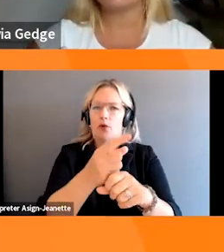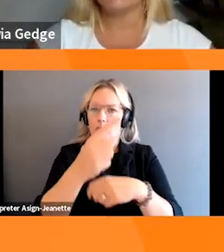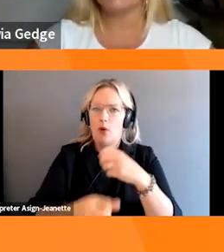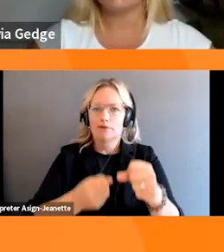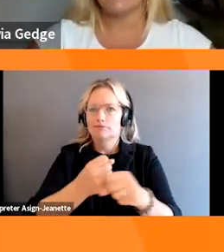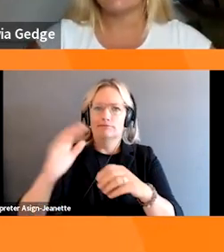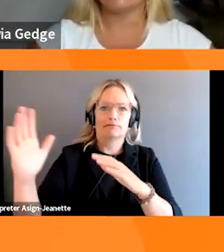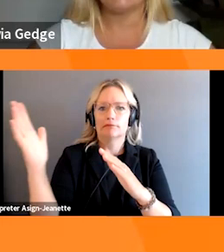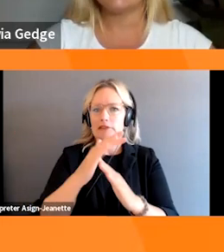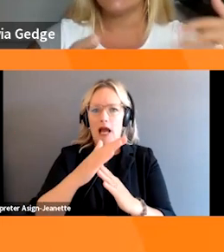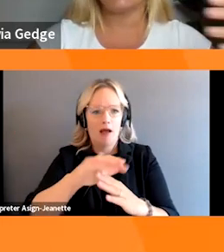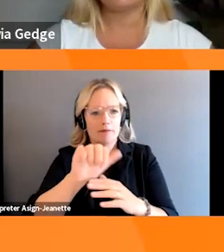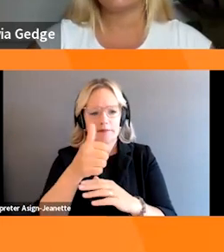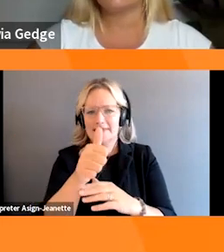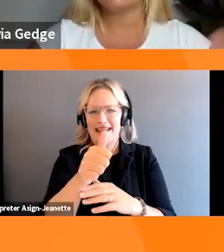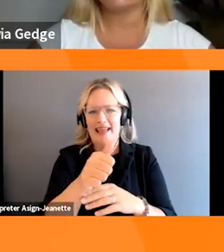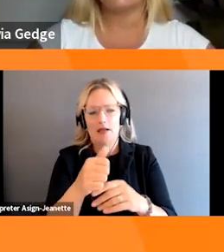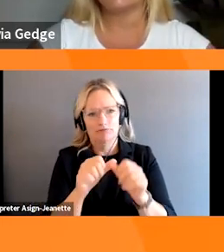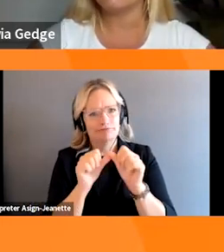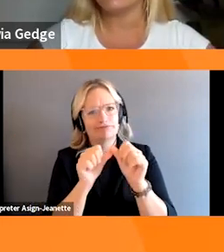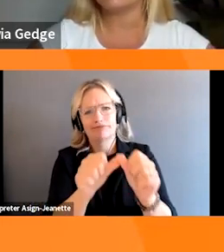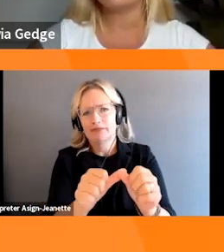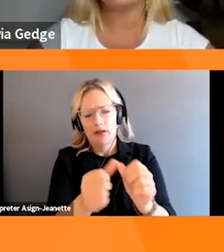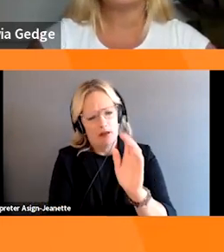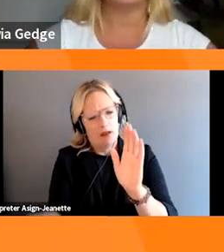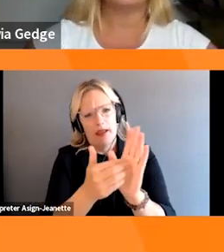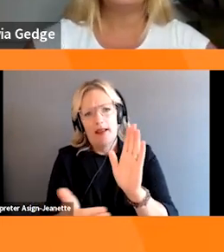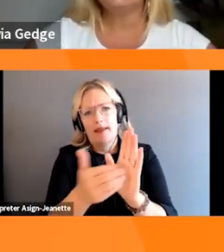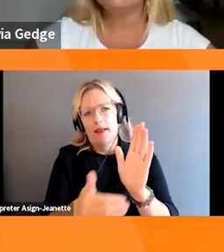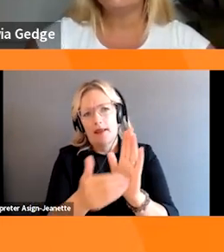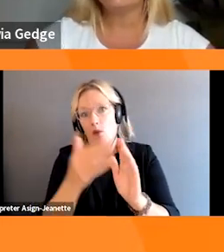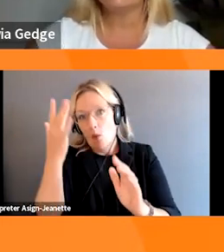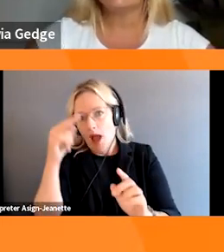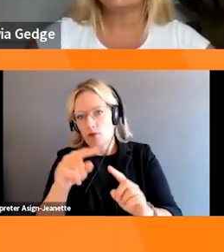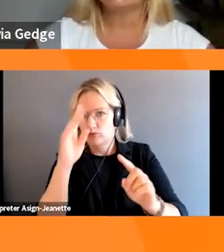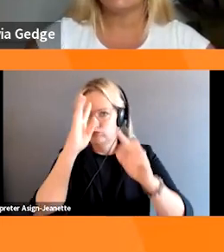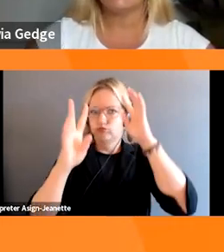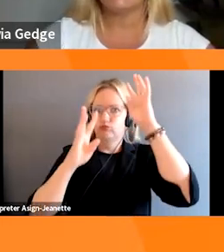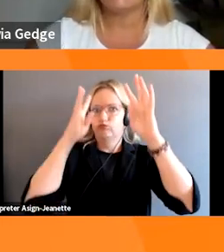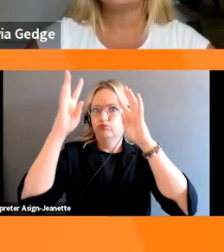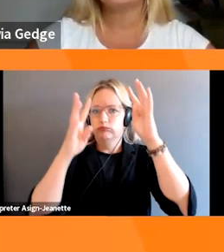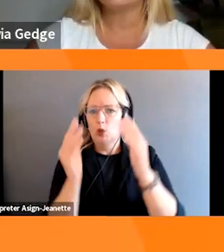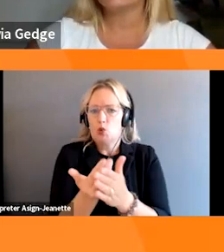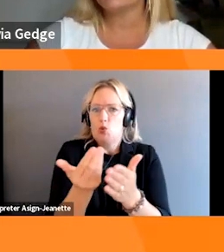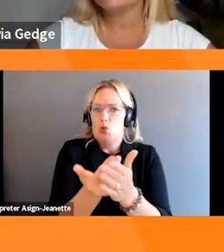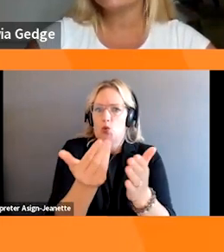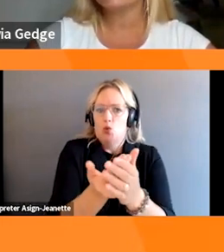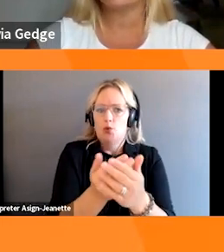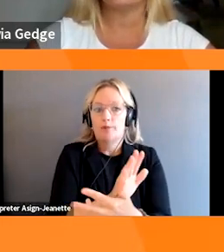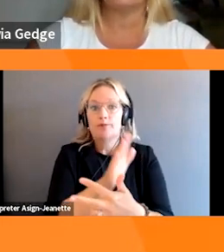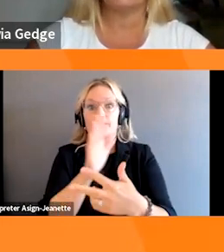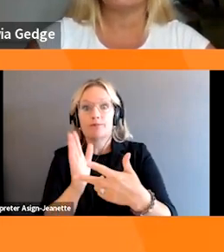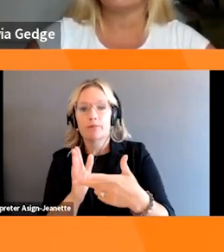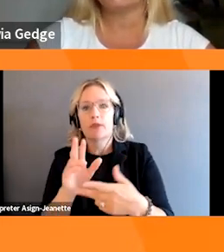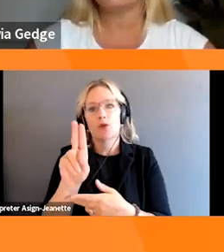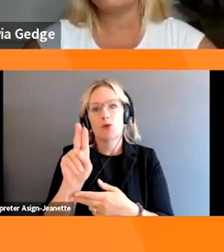on various sort of indexes, and they continuously innovate. Unilever is consumer goods,